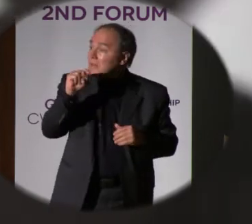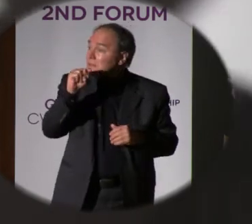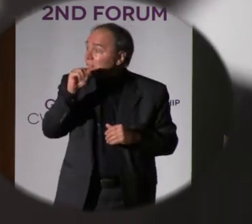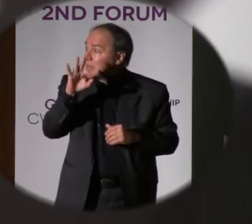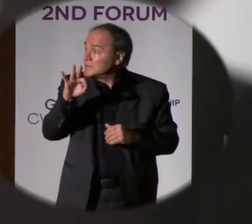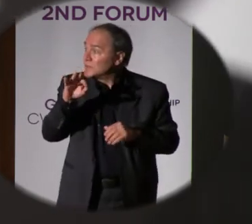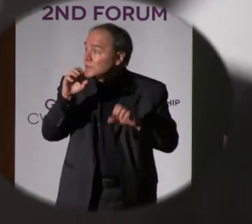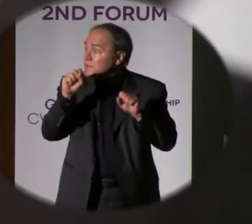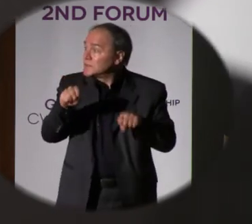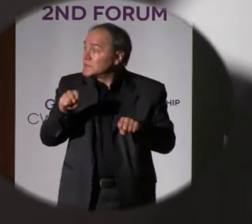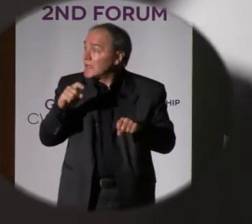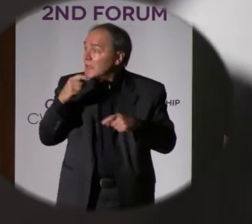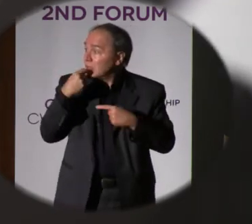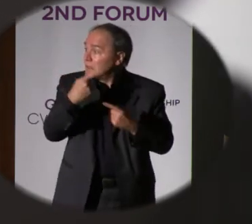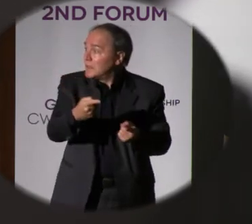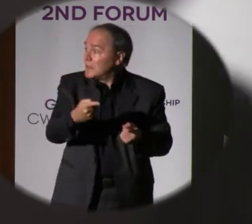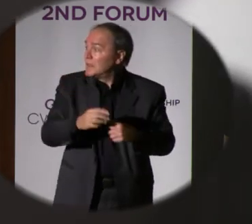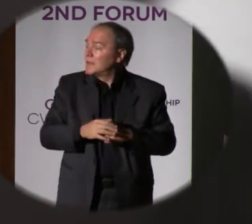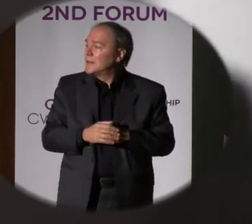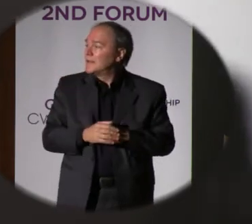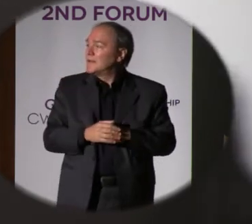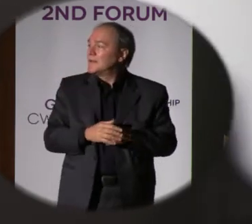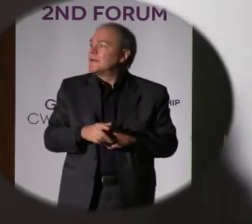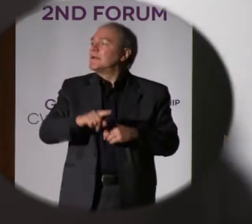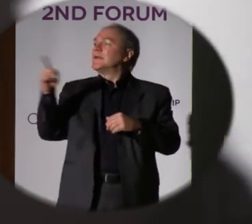the, okay?